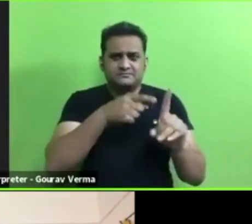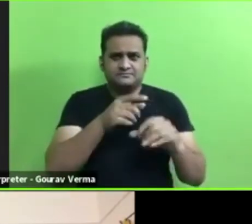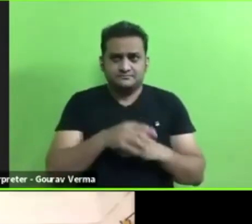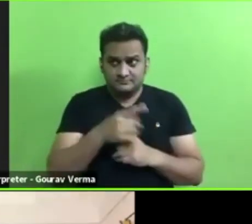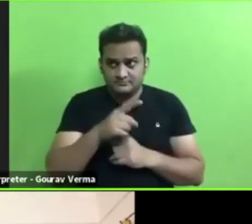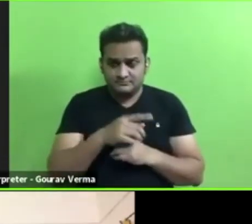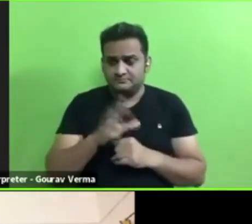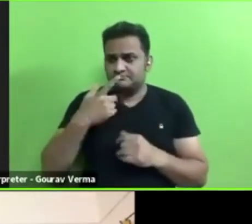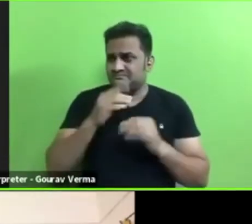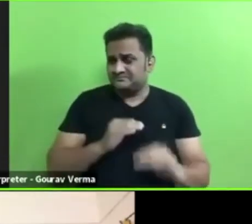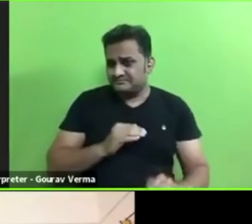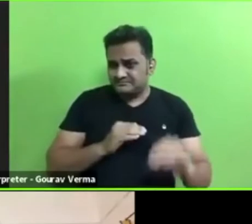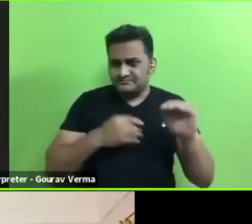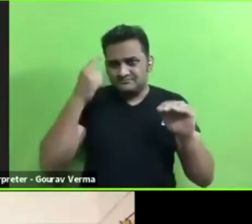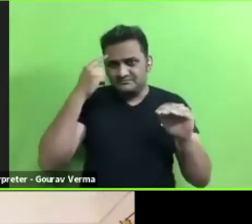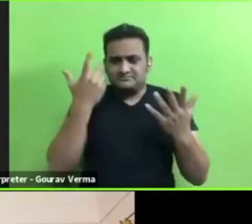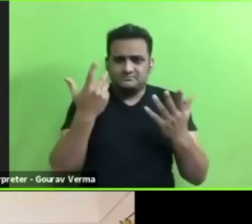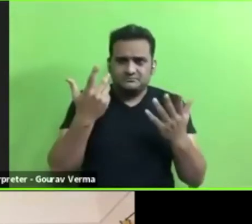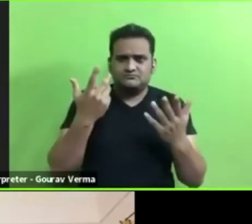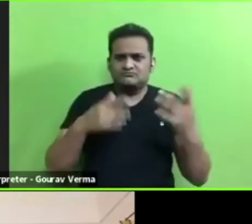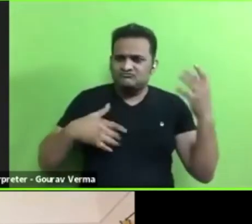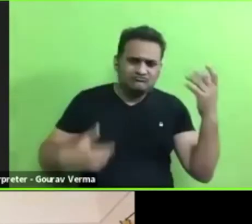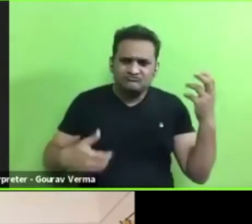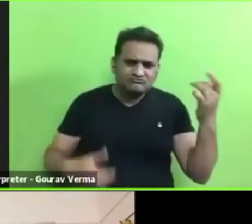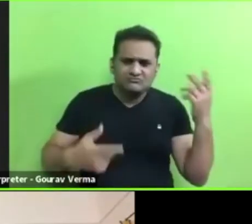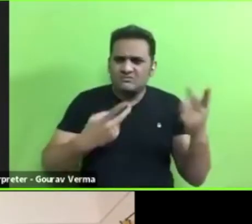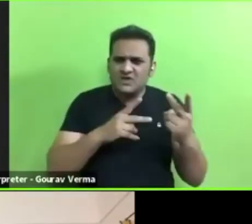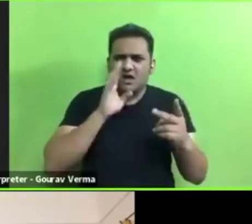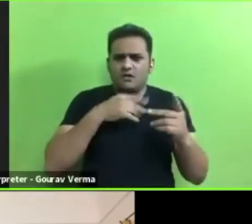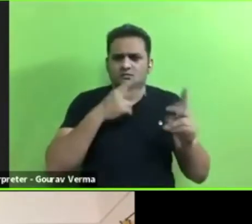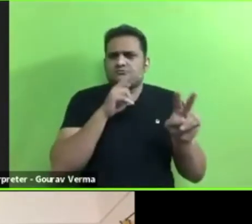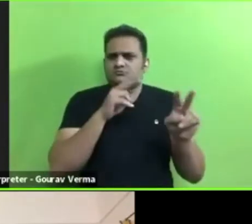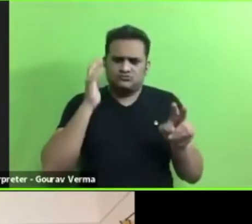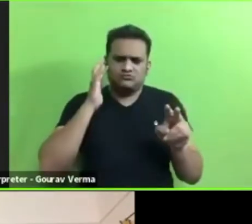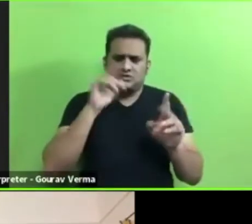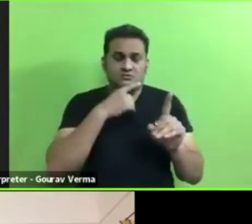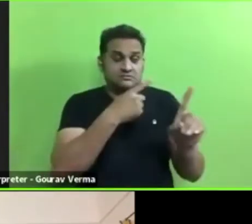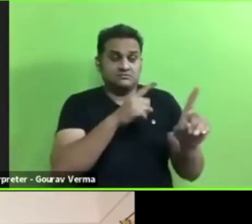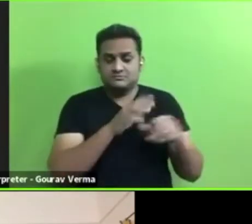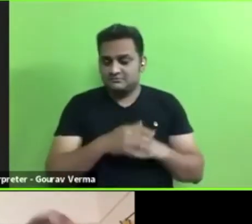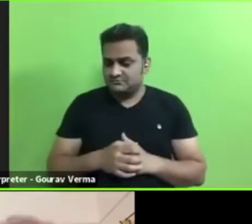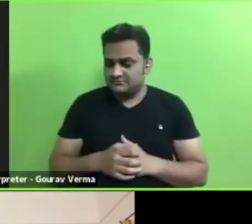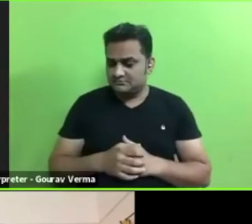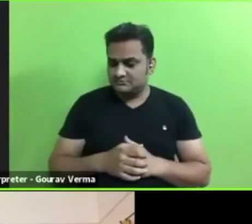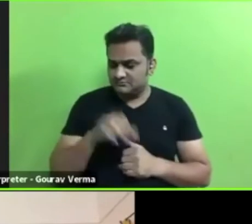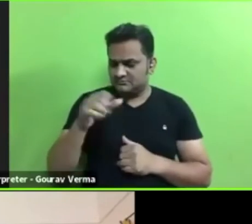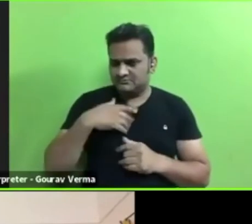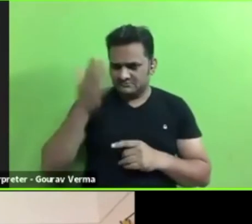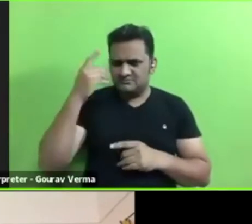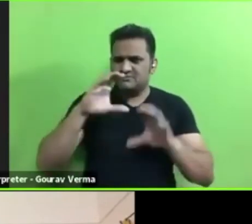I grew up thinking rock and roll or blues was a white American music. Correct. In fact, I took a class here at